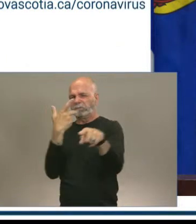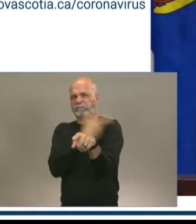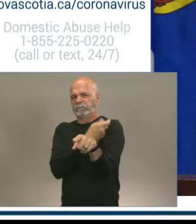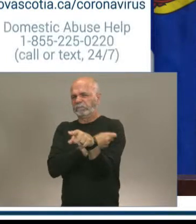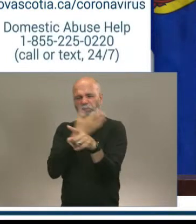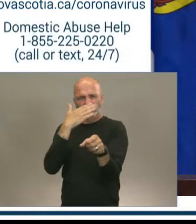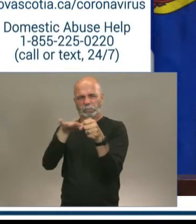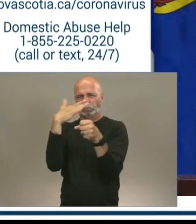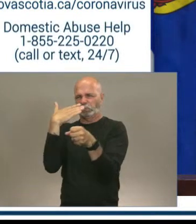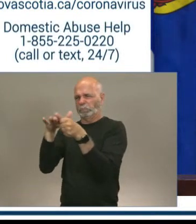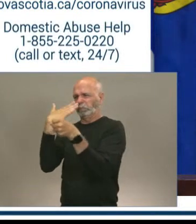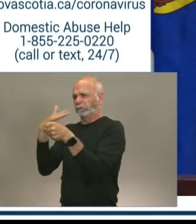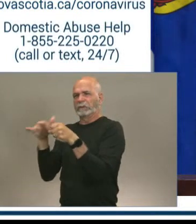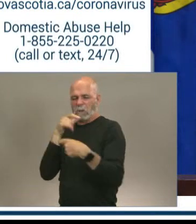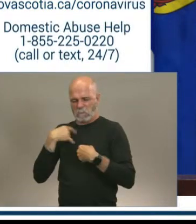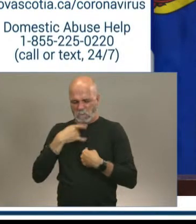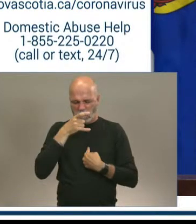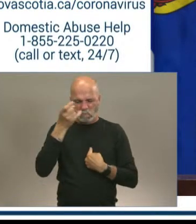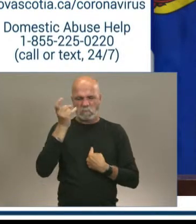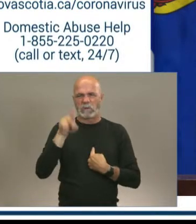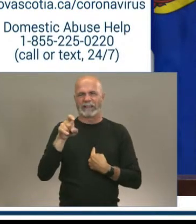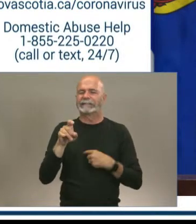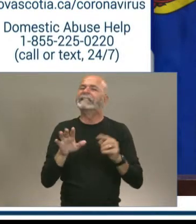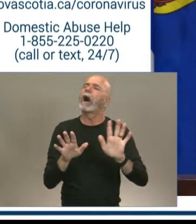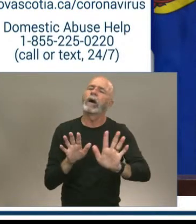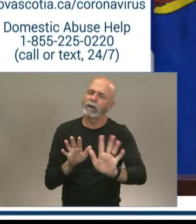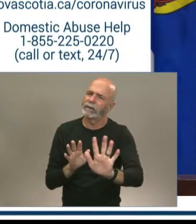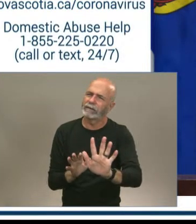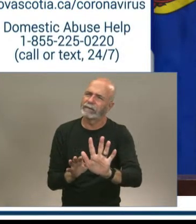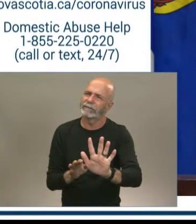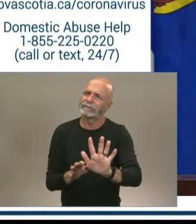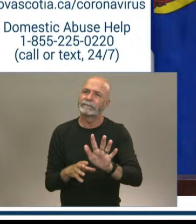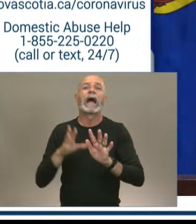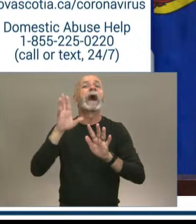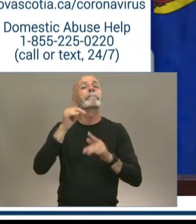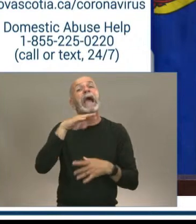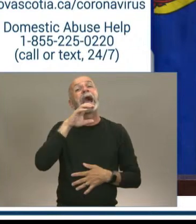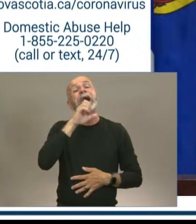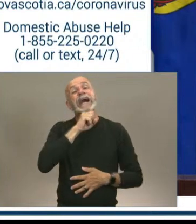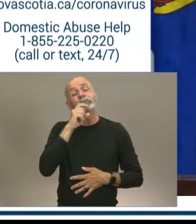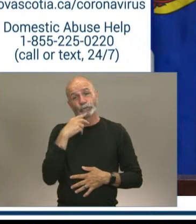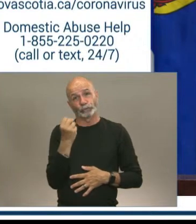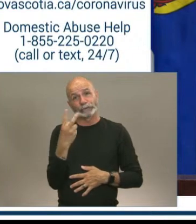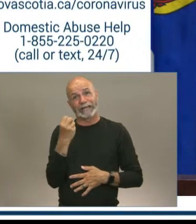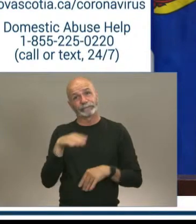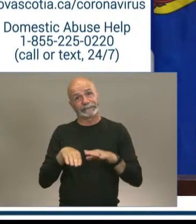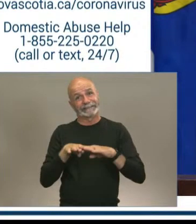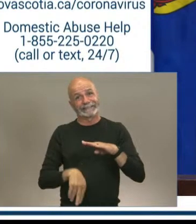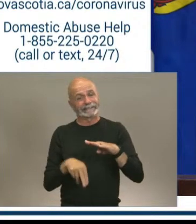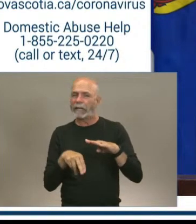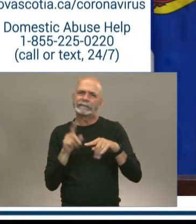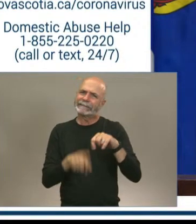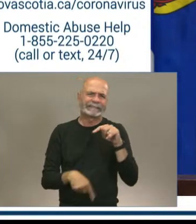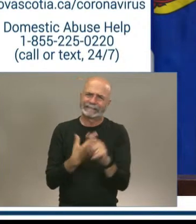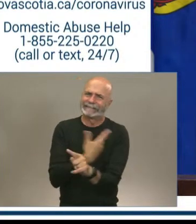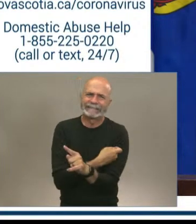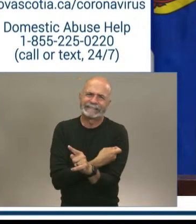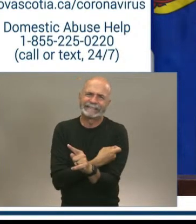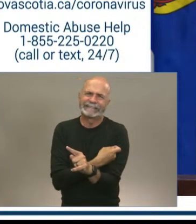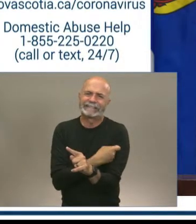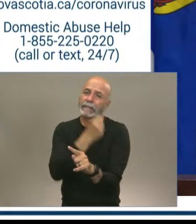also remember that all those that are under the age of 12 that aren't eligible, which is why we need everybody that's eligible to get out and get their